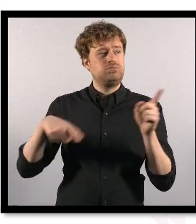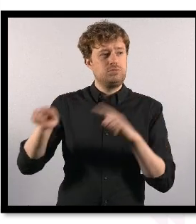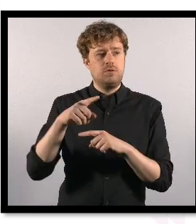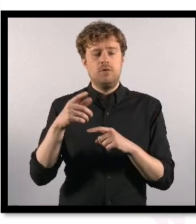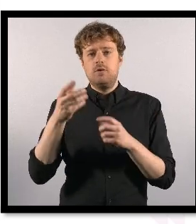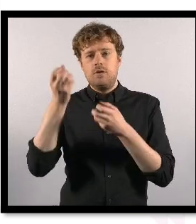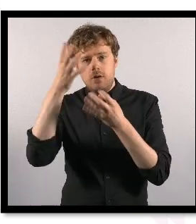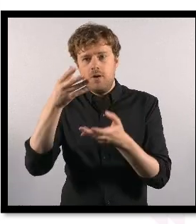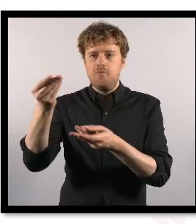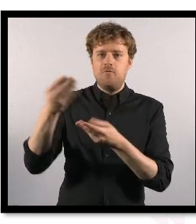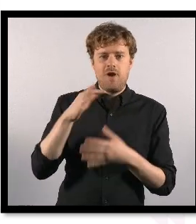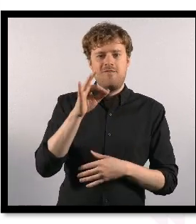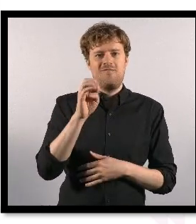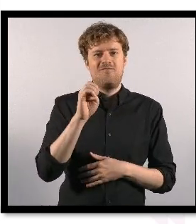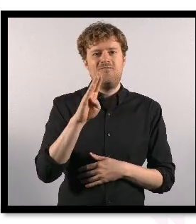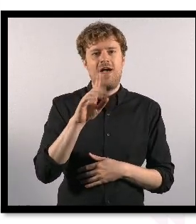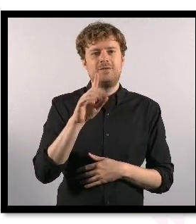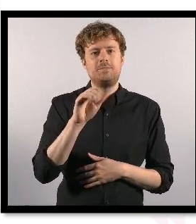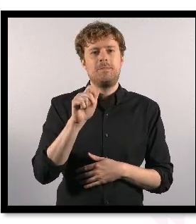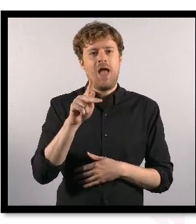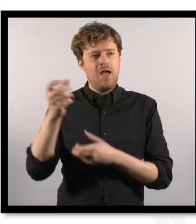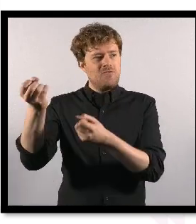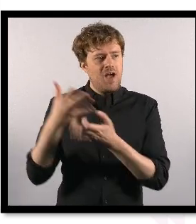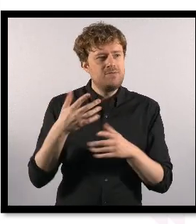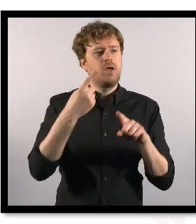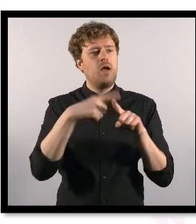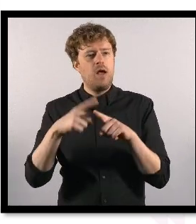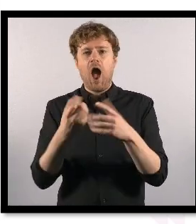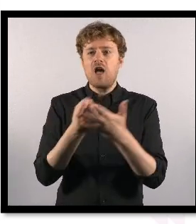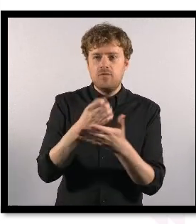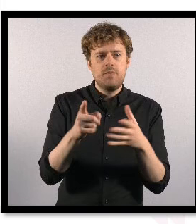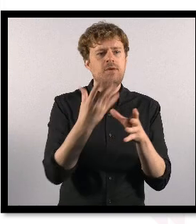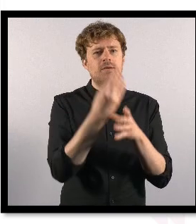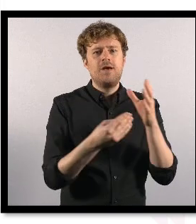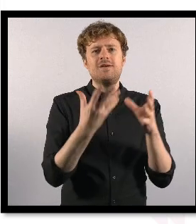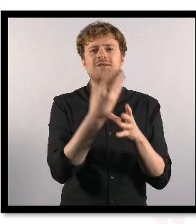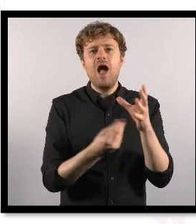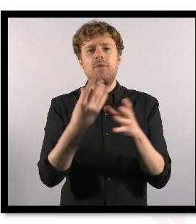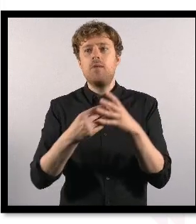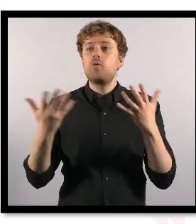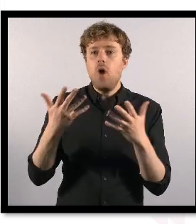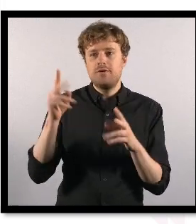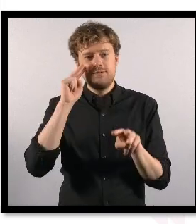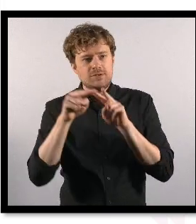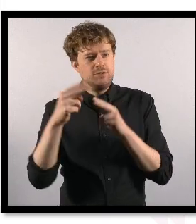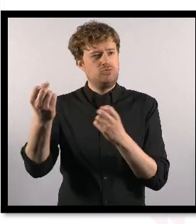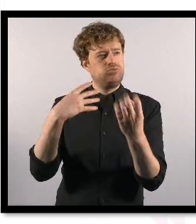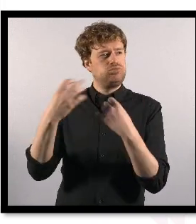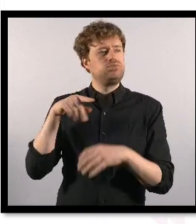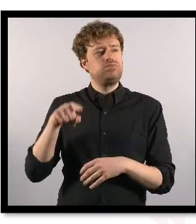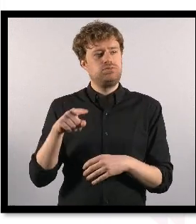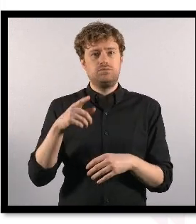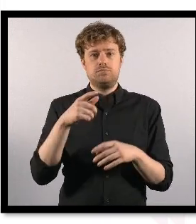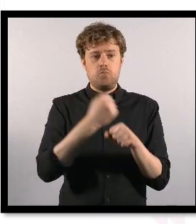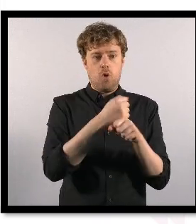other to understand how to build systems that work. So I'm really excited about increased involvement from end users